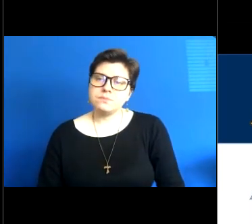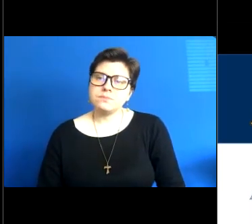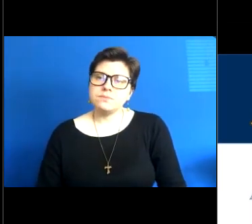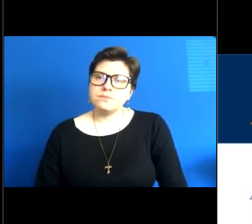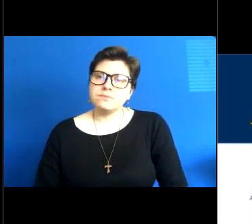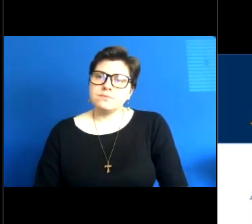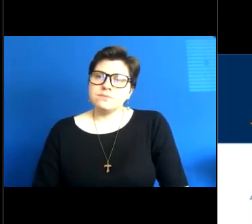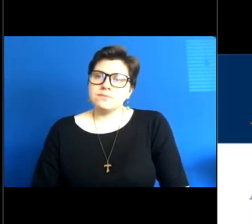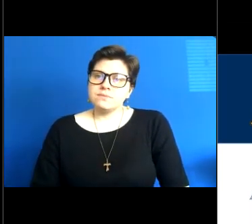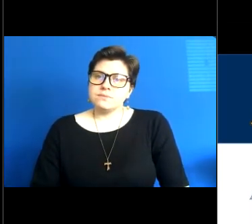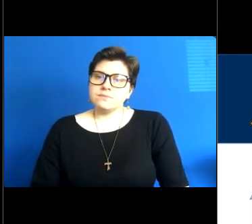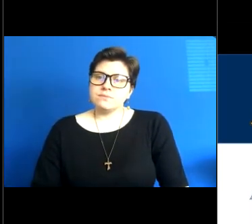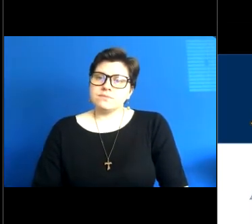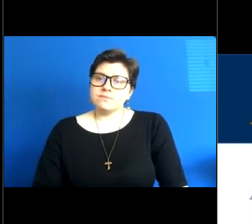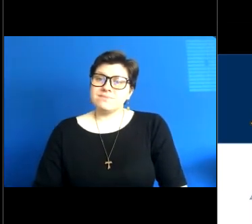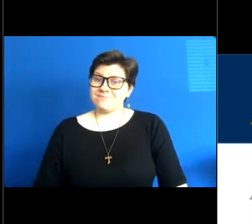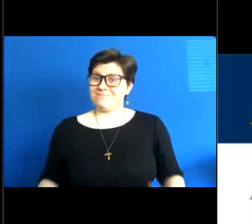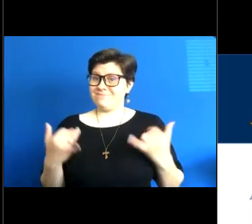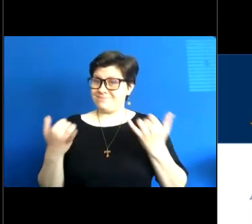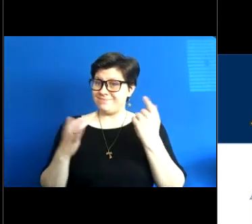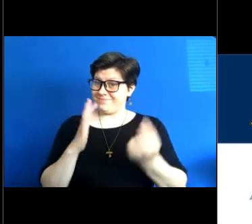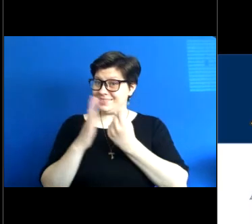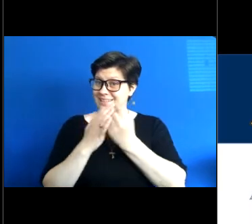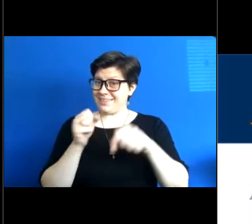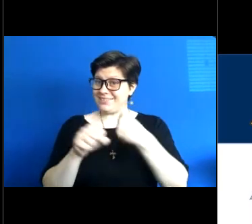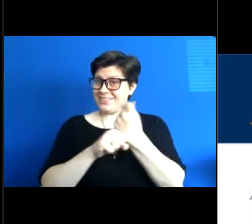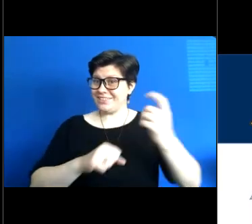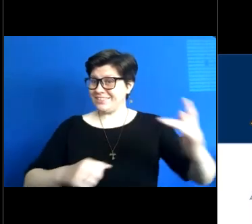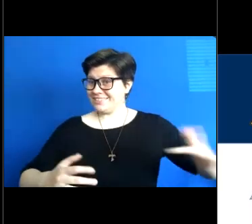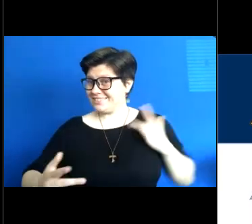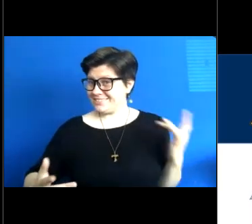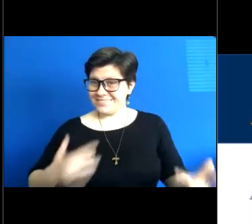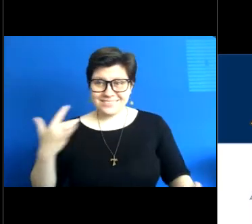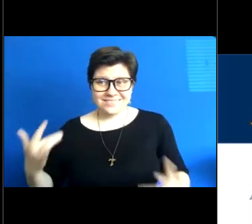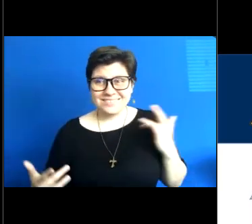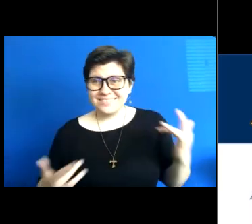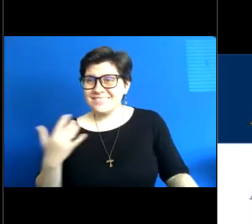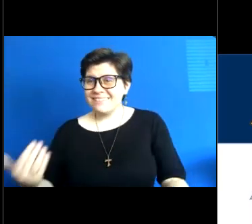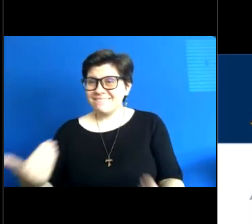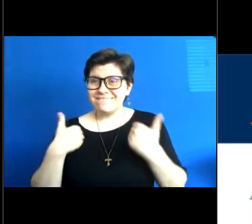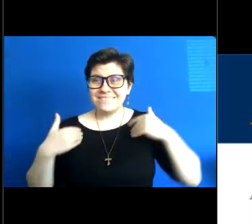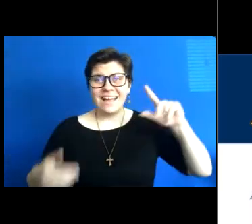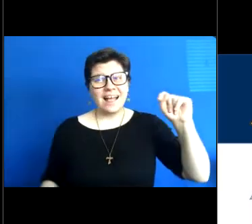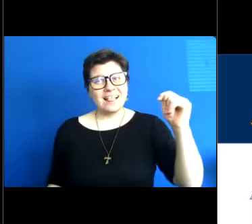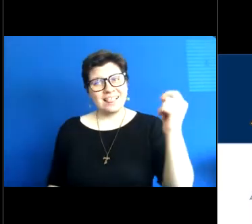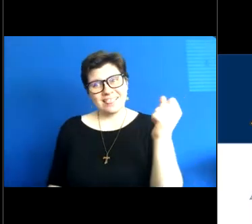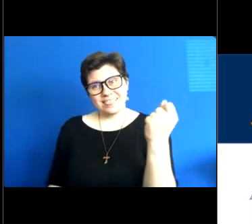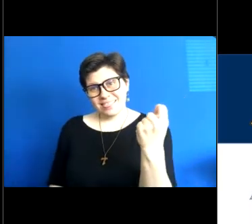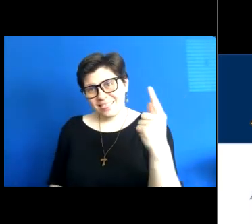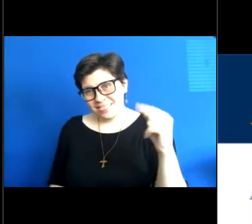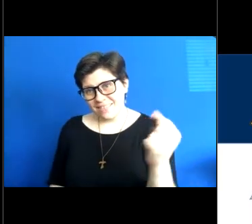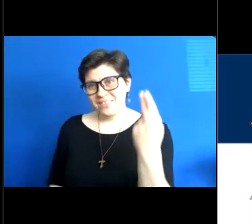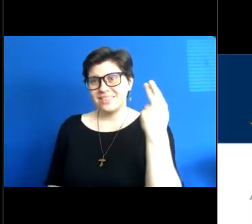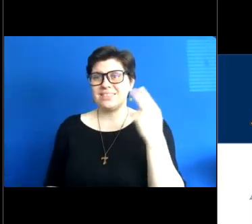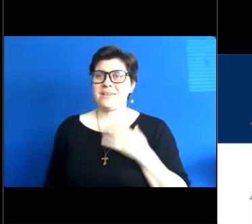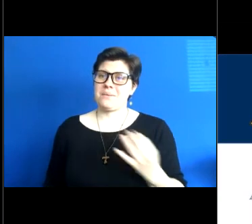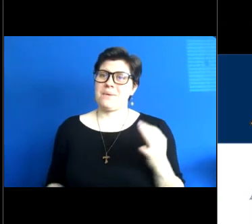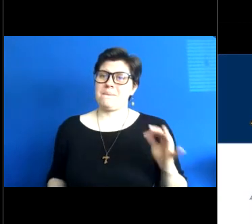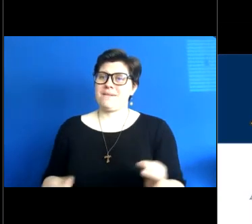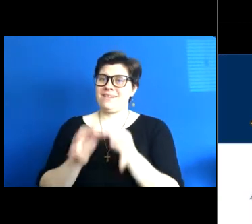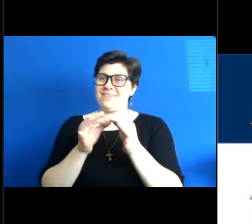And this time of year, we are so happy to again have our 11th annual White Mass that celebrates